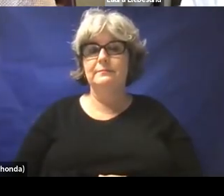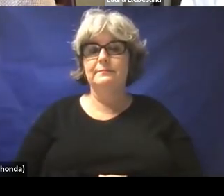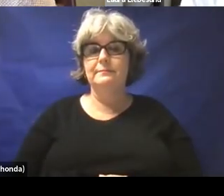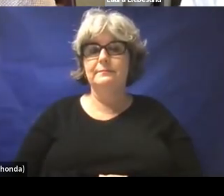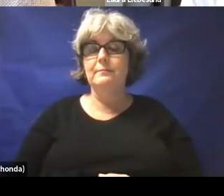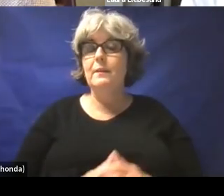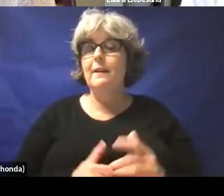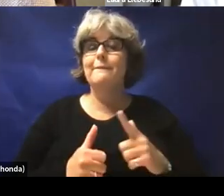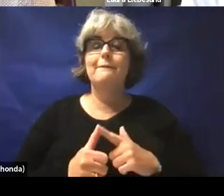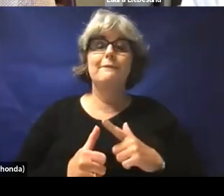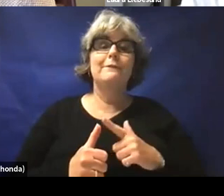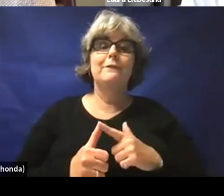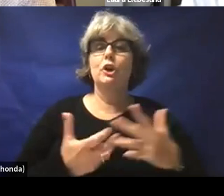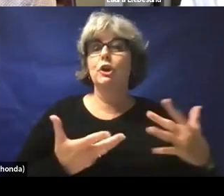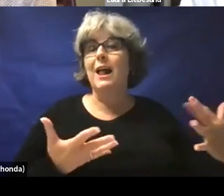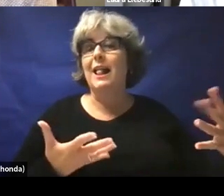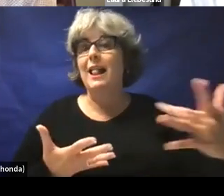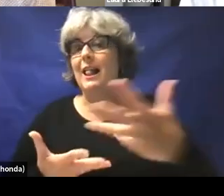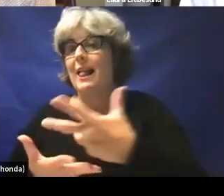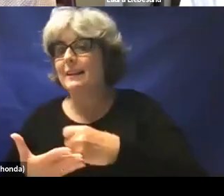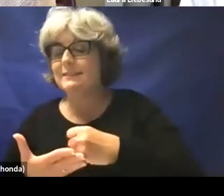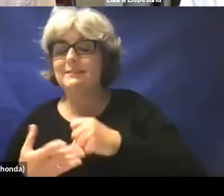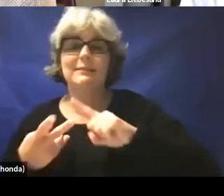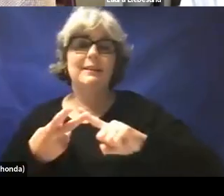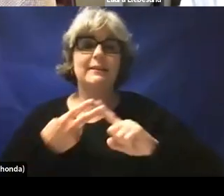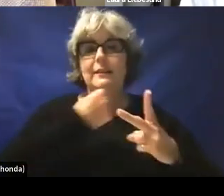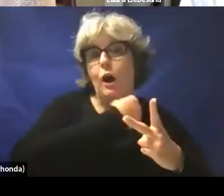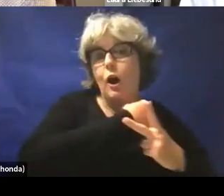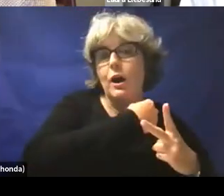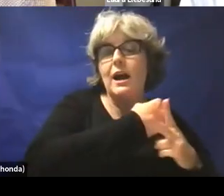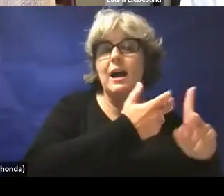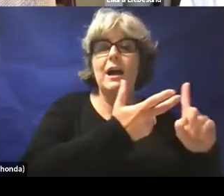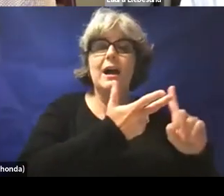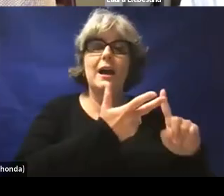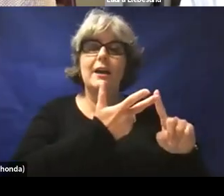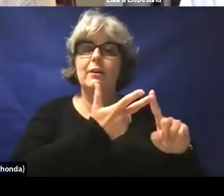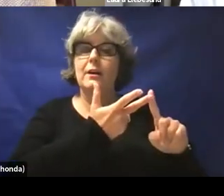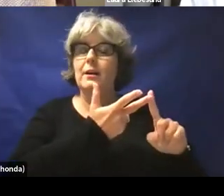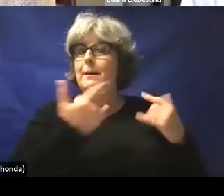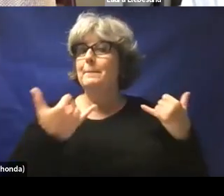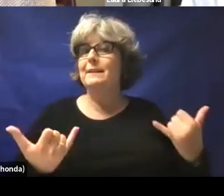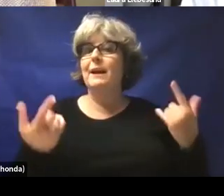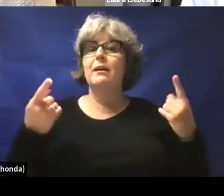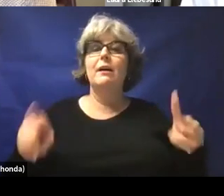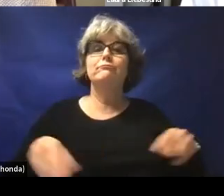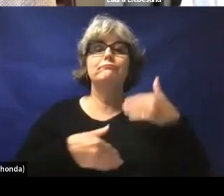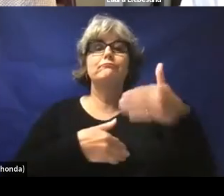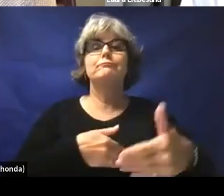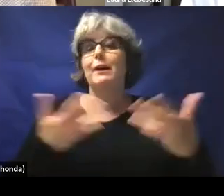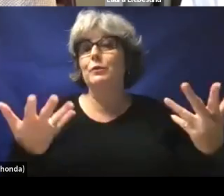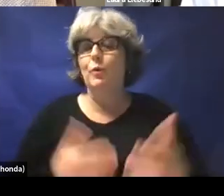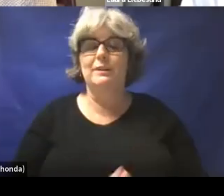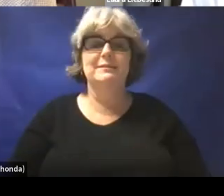collecting impulse and this, like, desire to build up this archive to document these voices initially. But, you know,